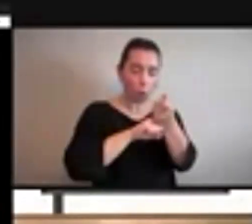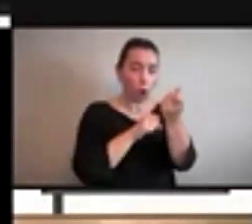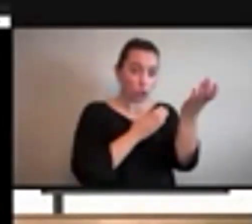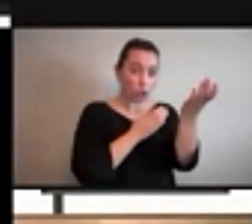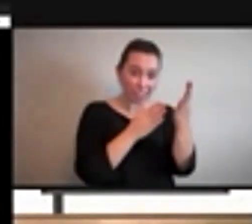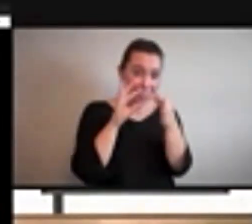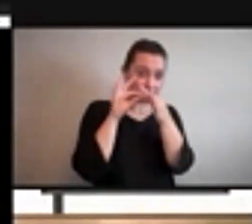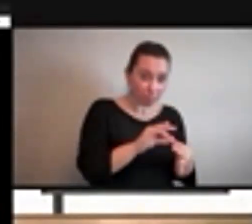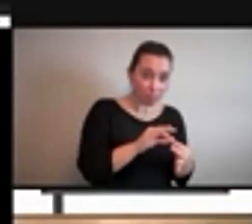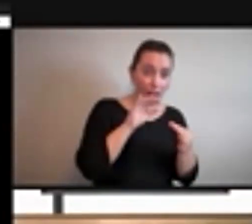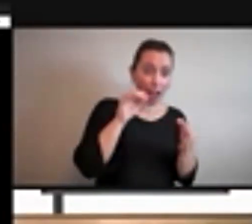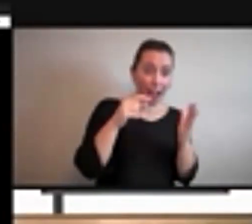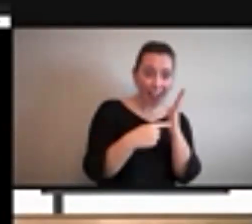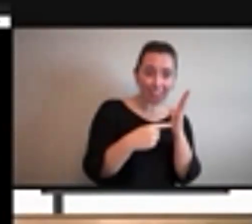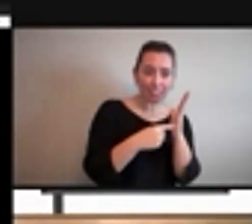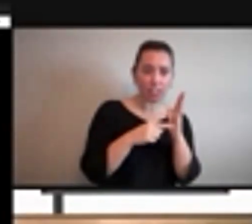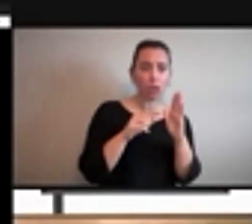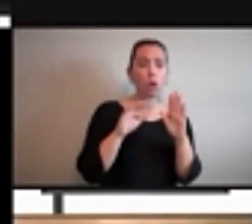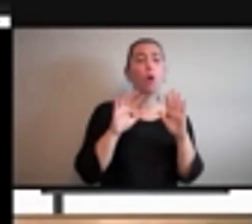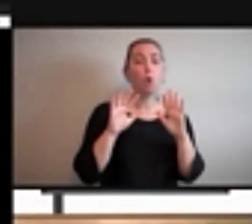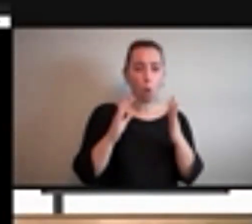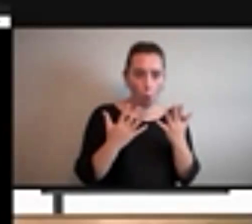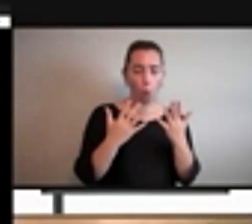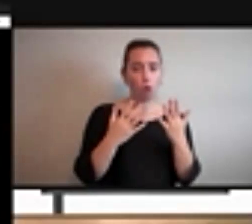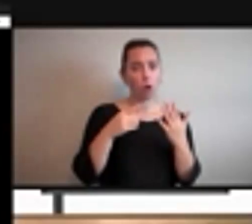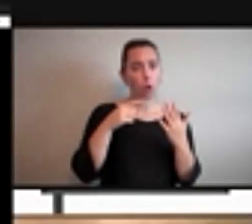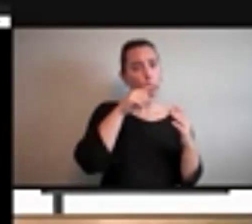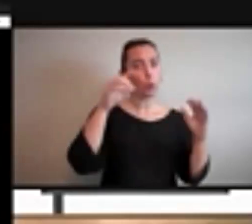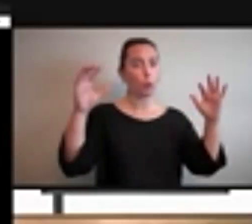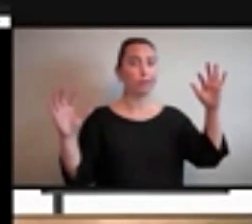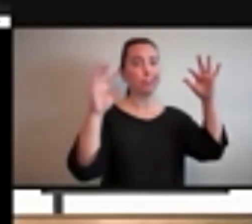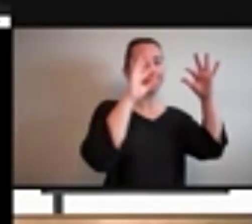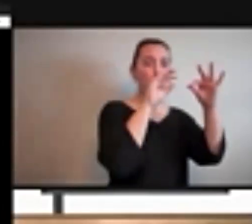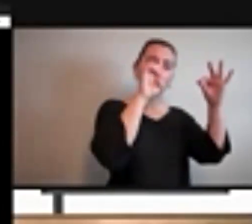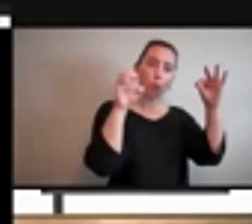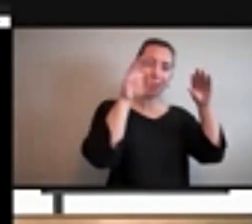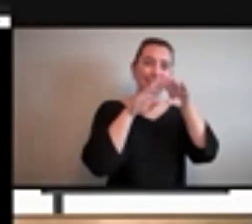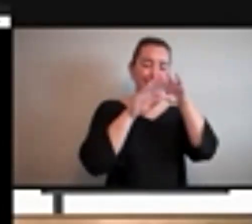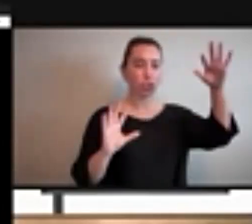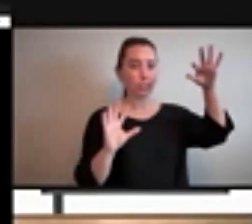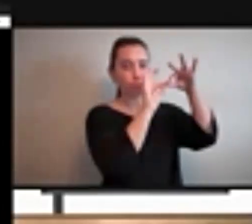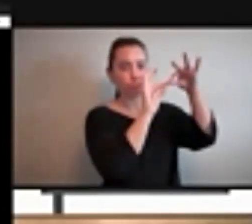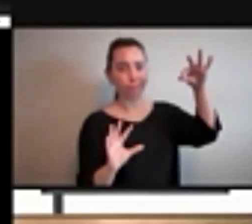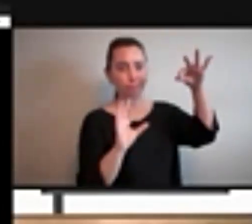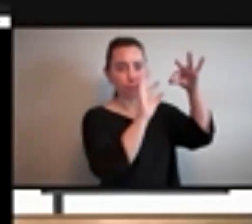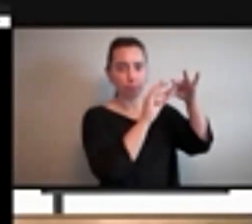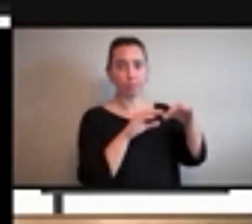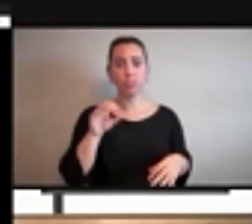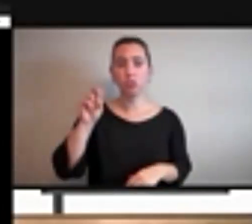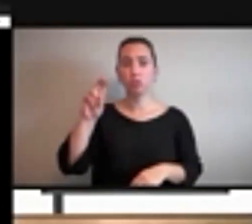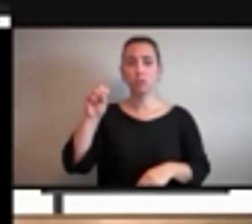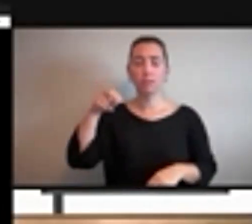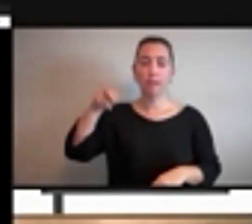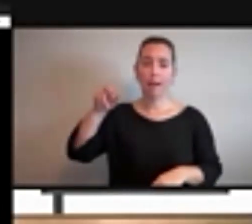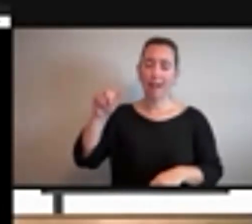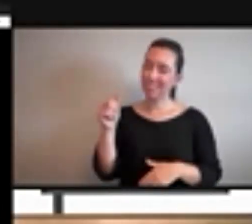you consider just making a reference to that other standard? That is a question that is not in scope of what the workshop was